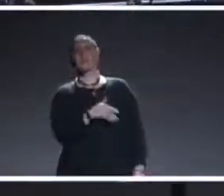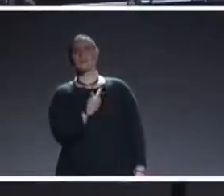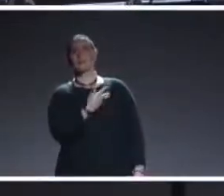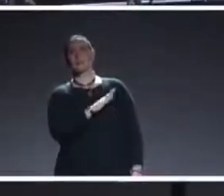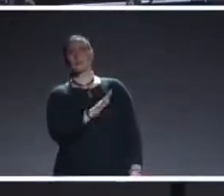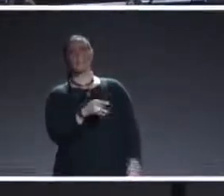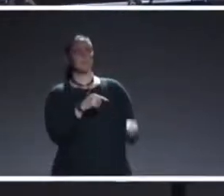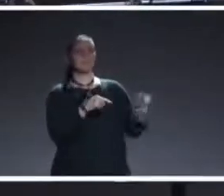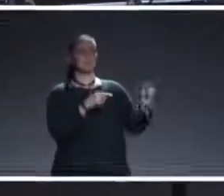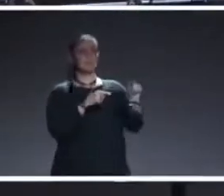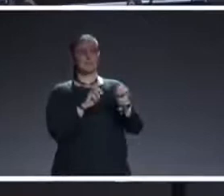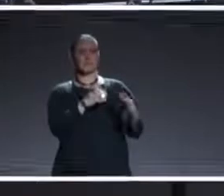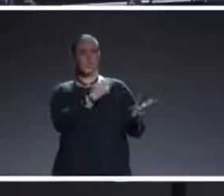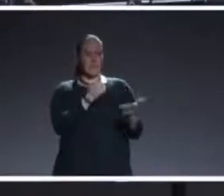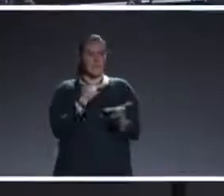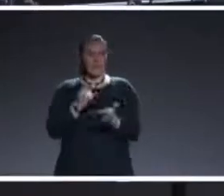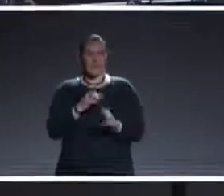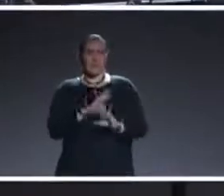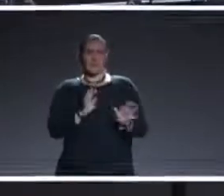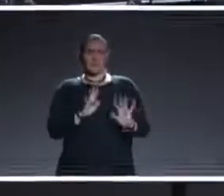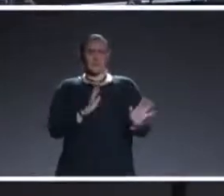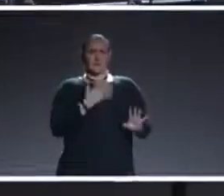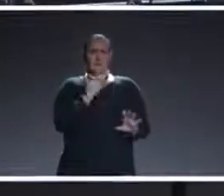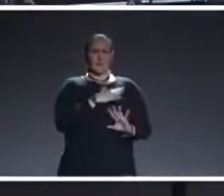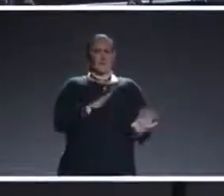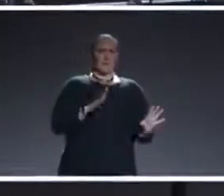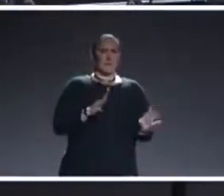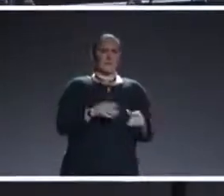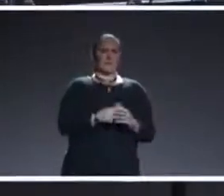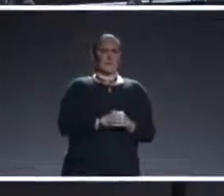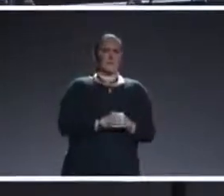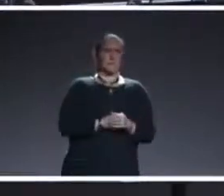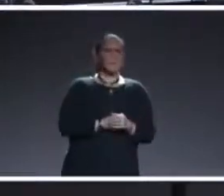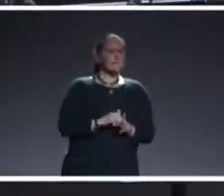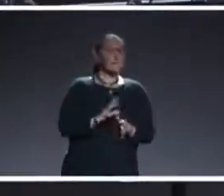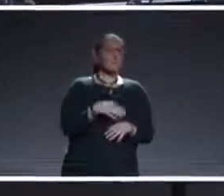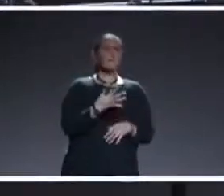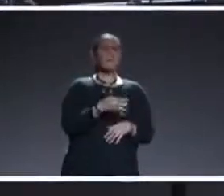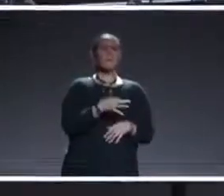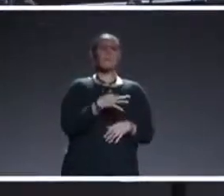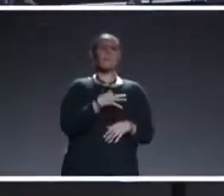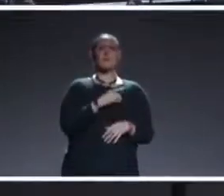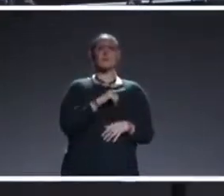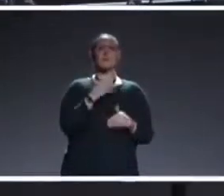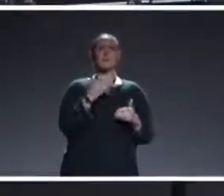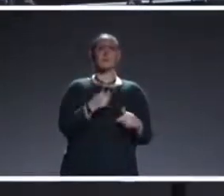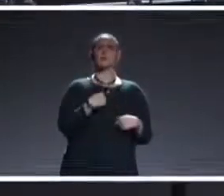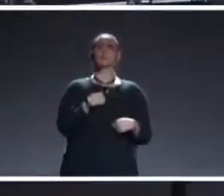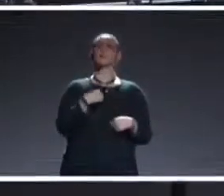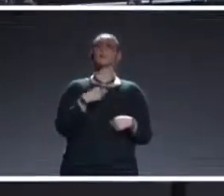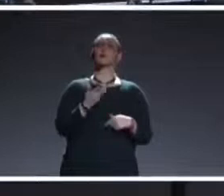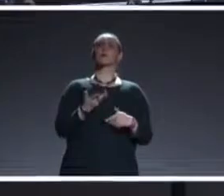interested. And it never was interesting to me as an idea of trying to continue it.